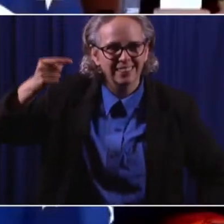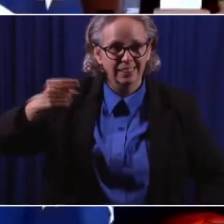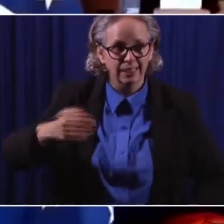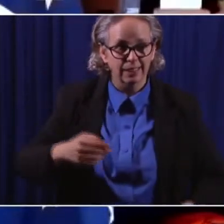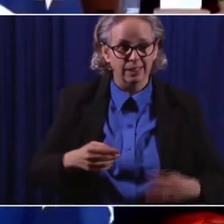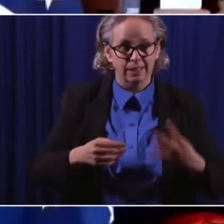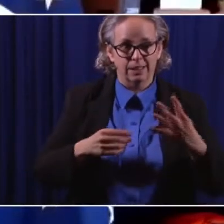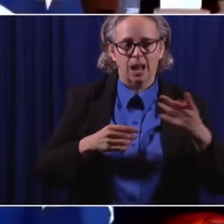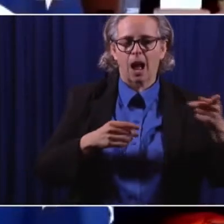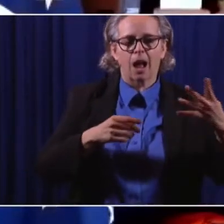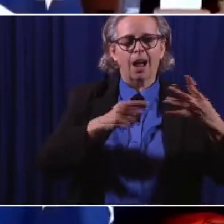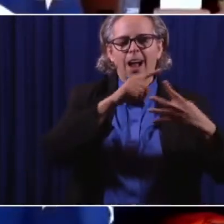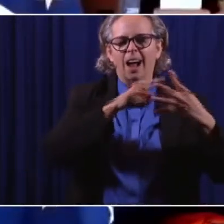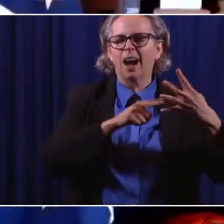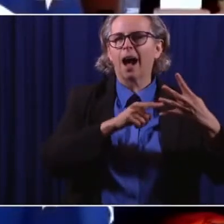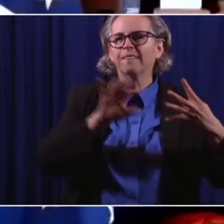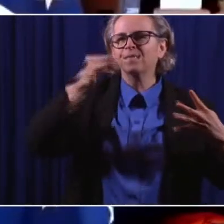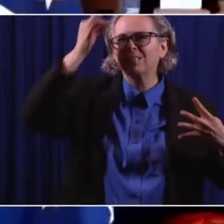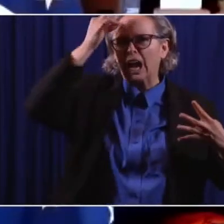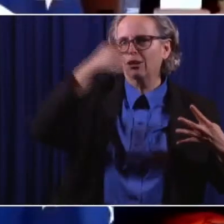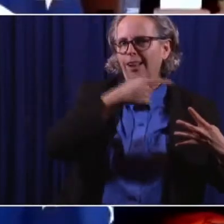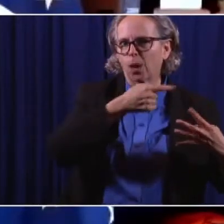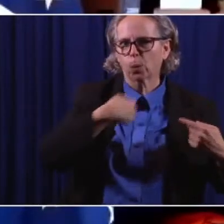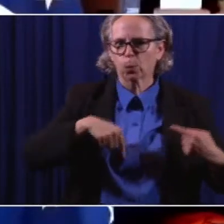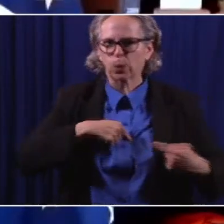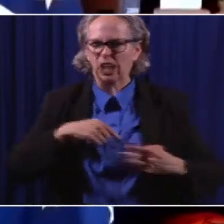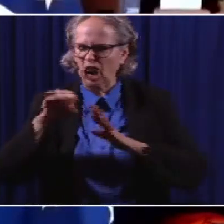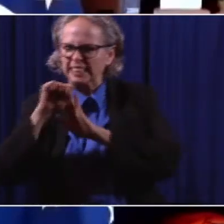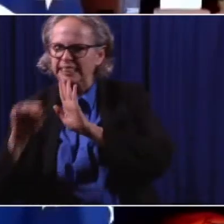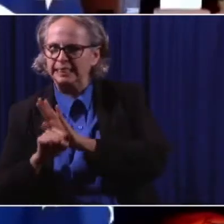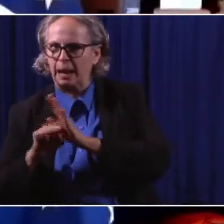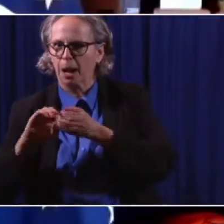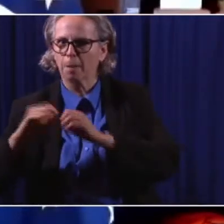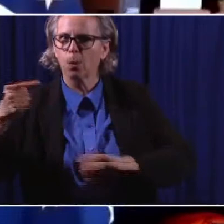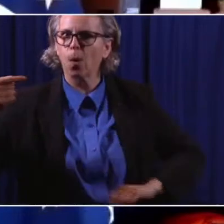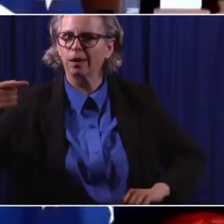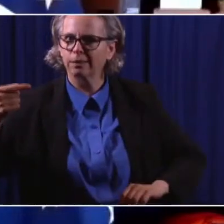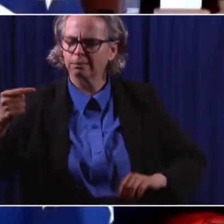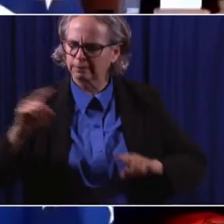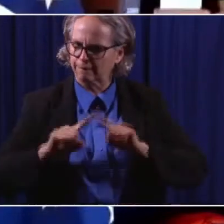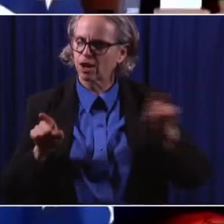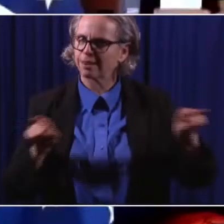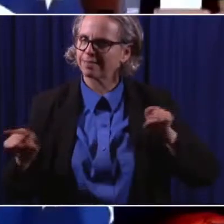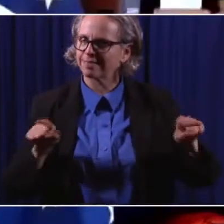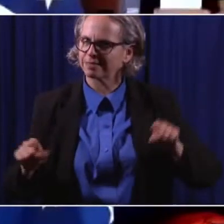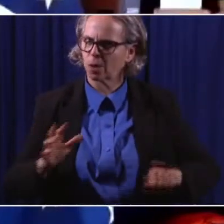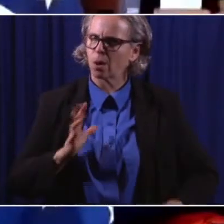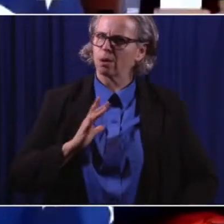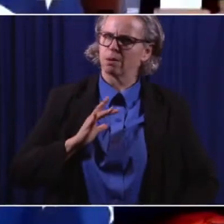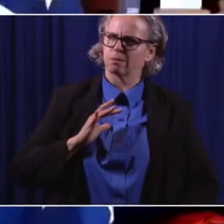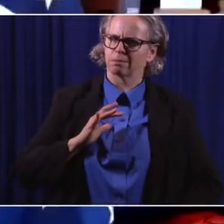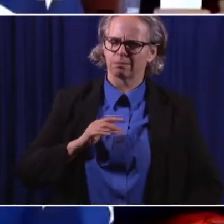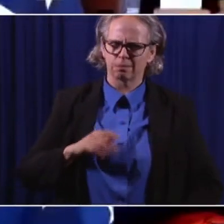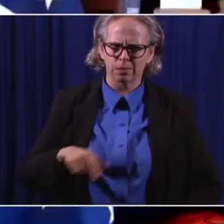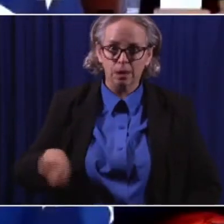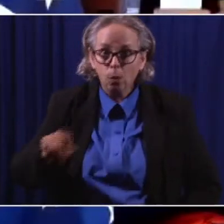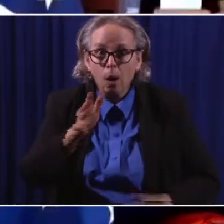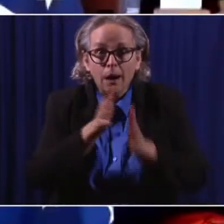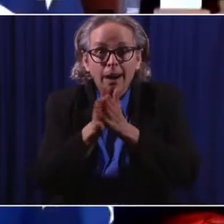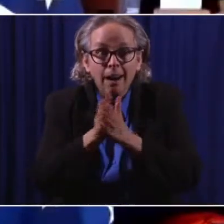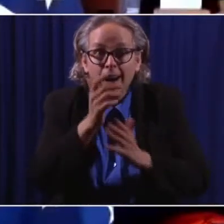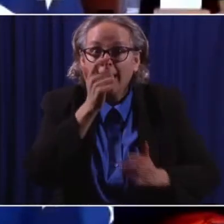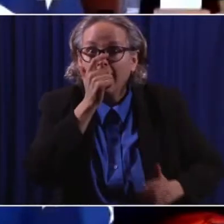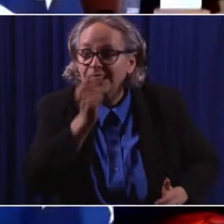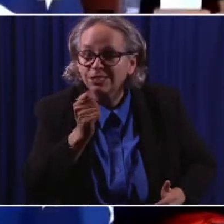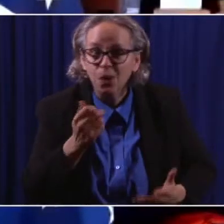Ohio. And if this at all sounds like of interest to you, a family member, someone you know, there